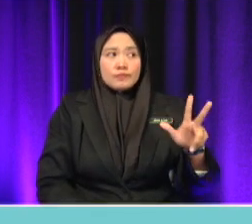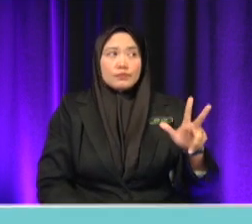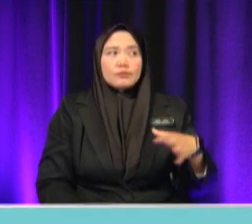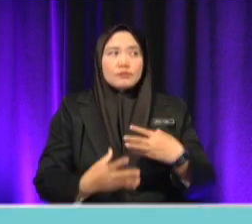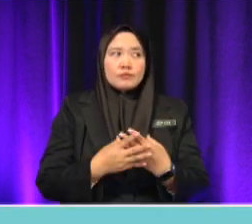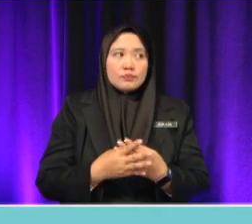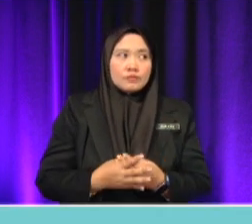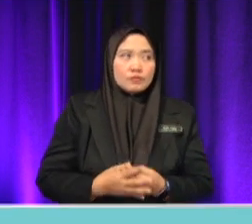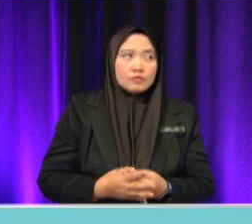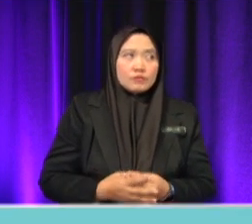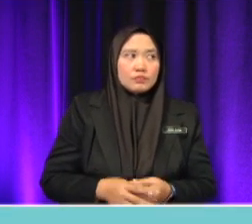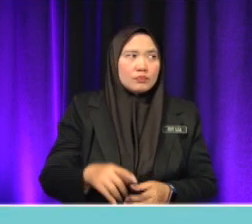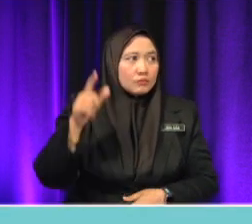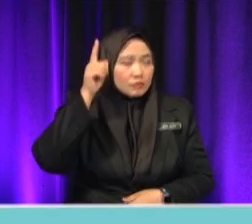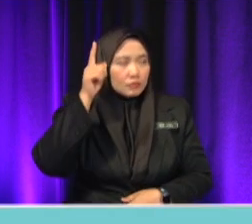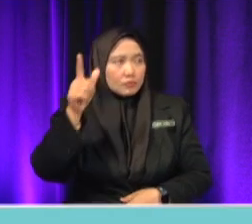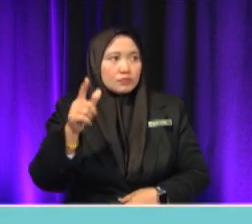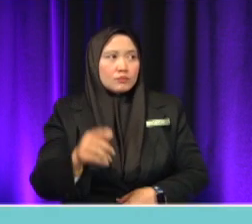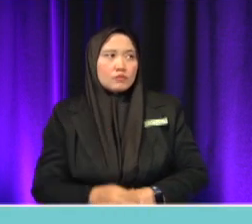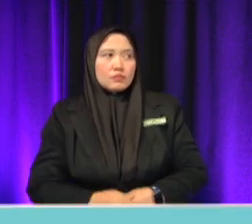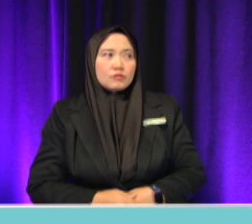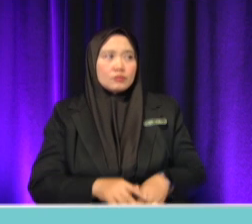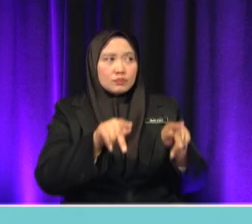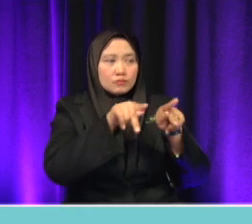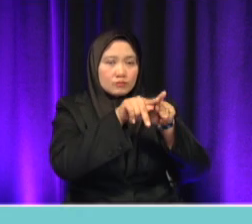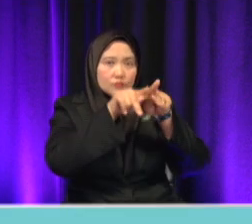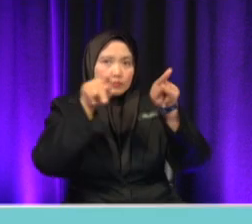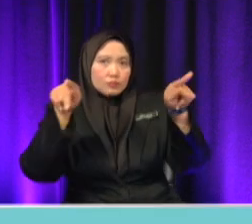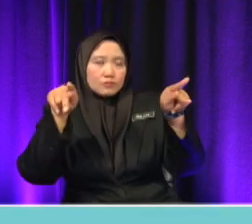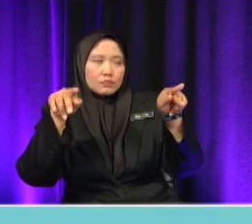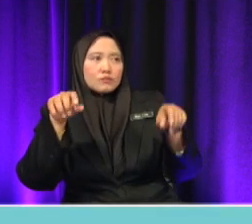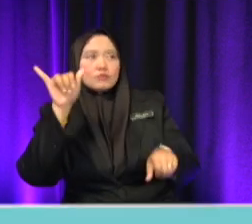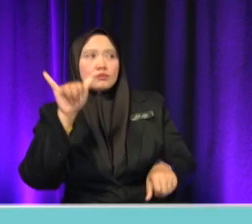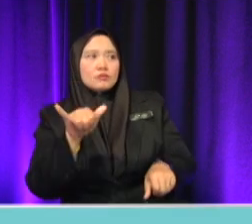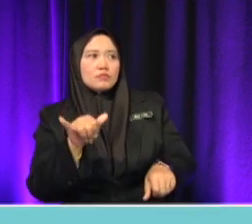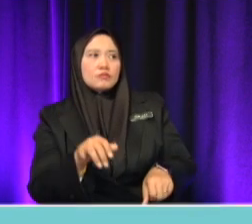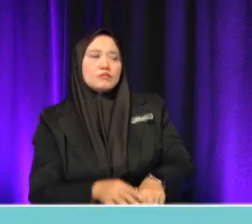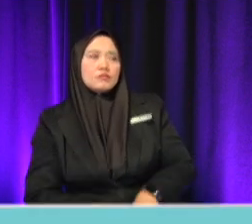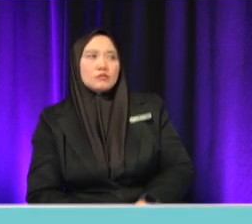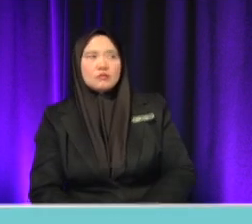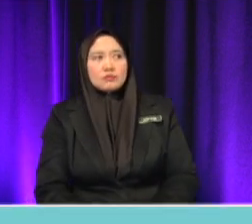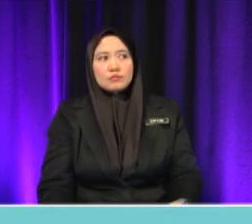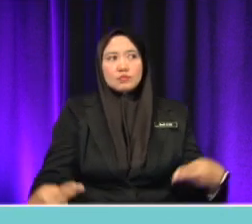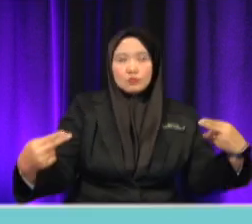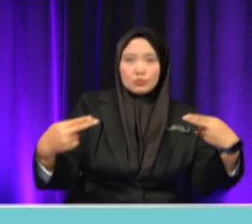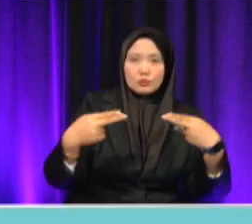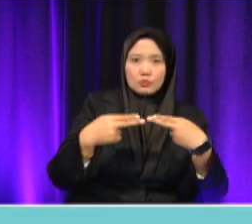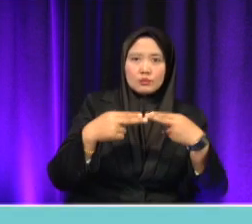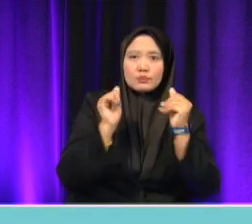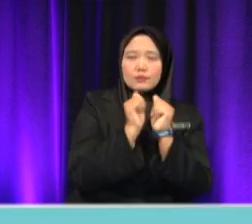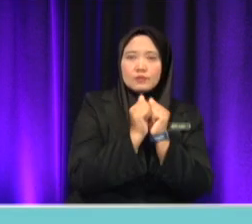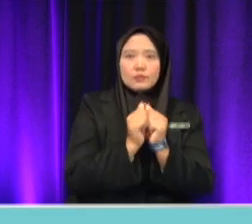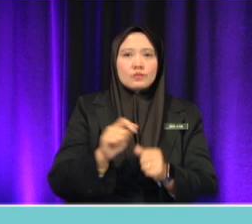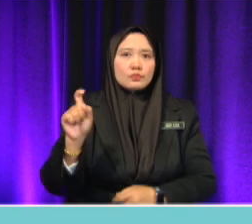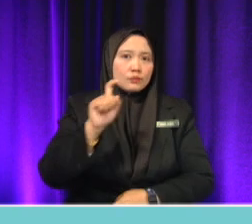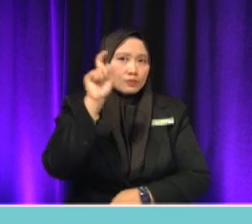keywords, you need to refer to the paragraphs in the passage that are related to the questions. Okay, so now you go back